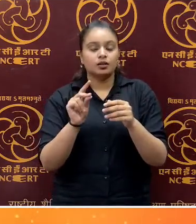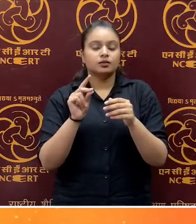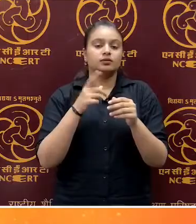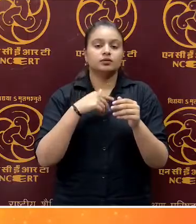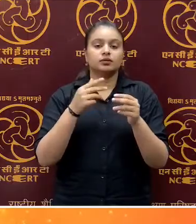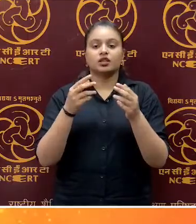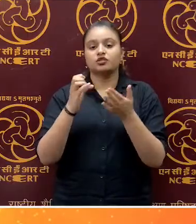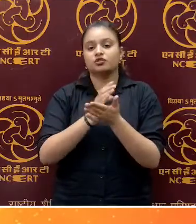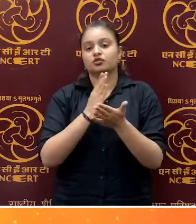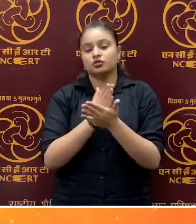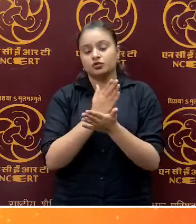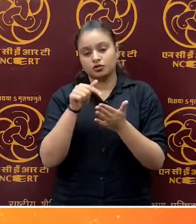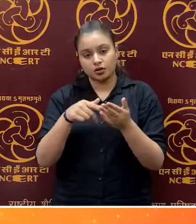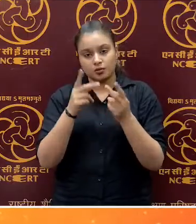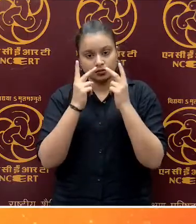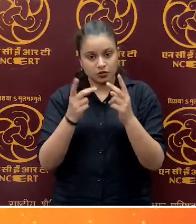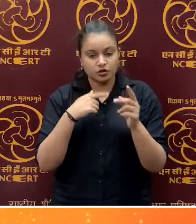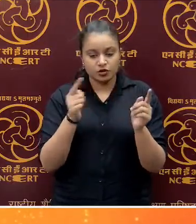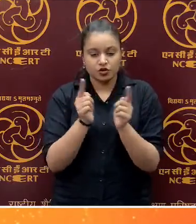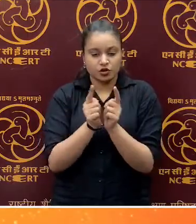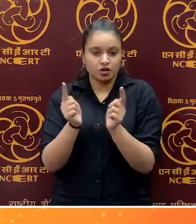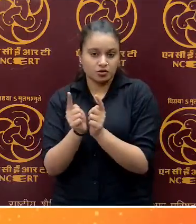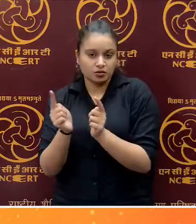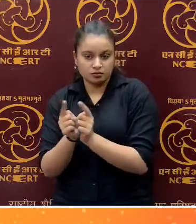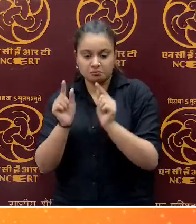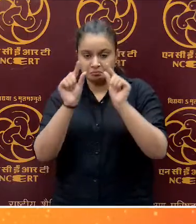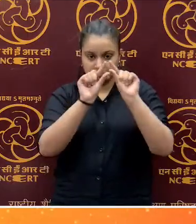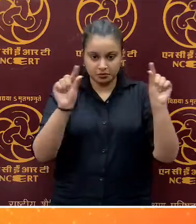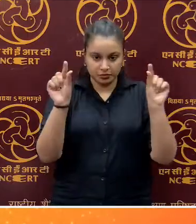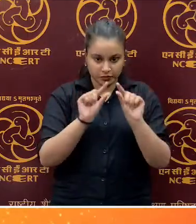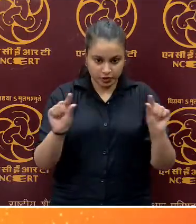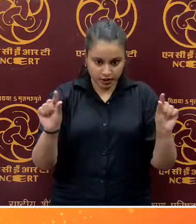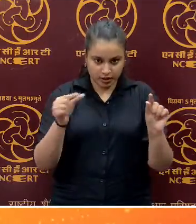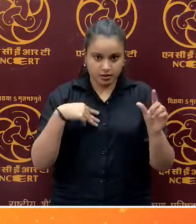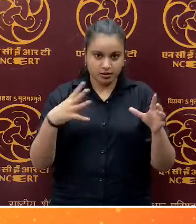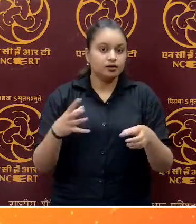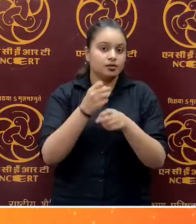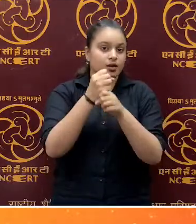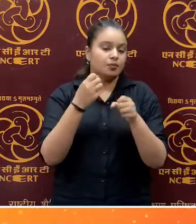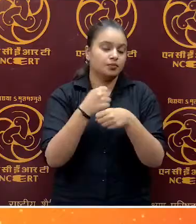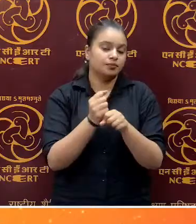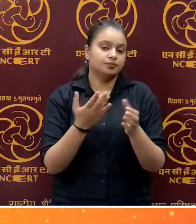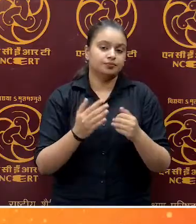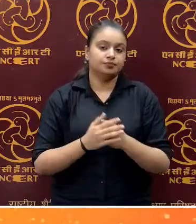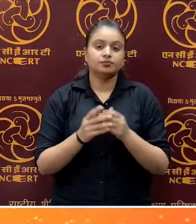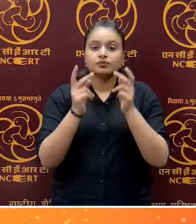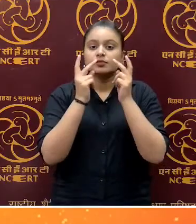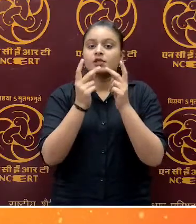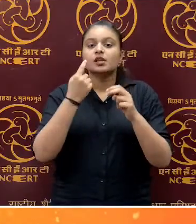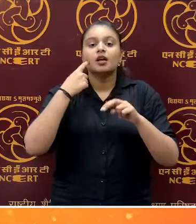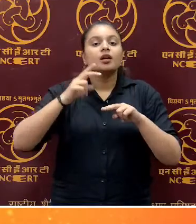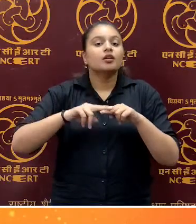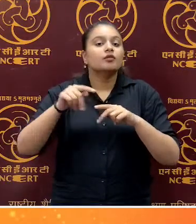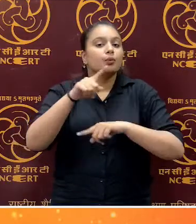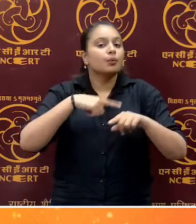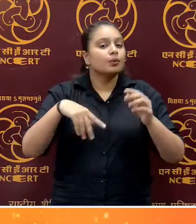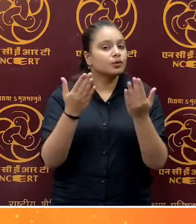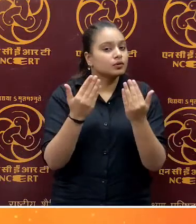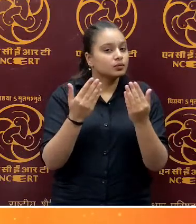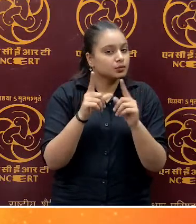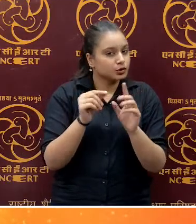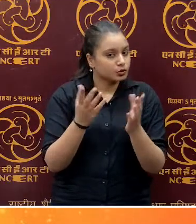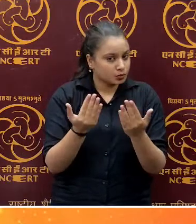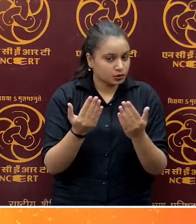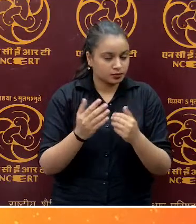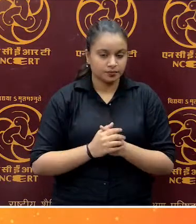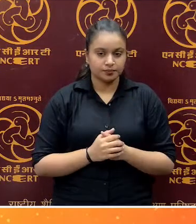lesson by giving short sentences in the form of summary for the students. Yes. So let us see whether we are able to come up with the